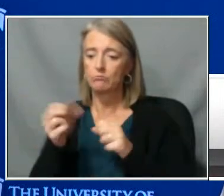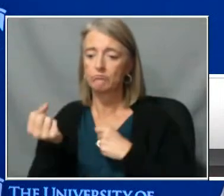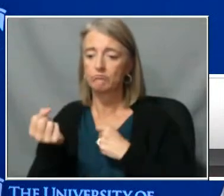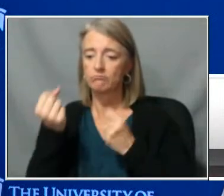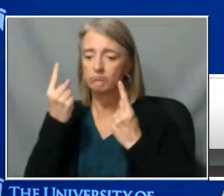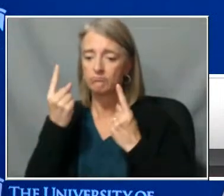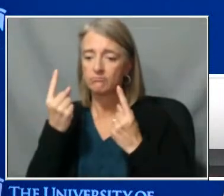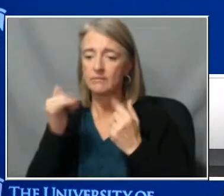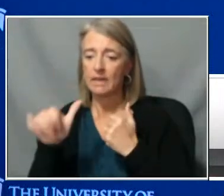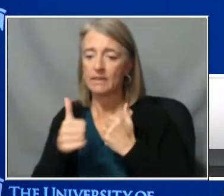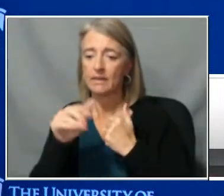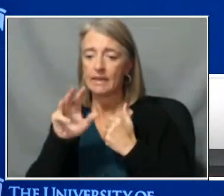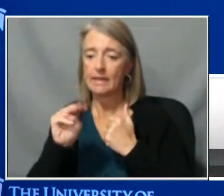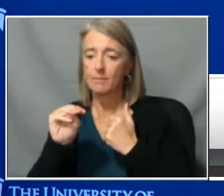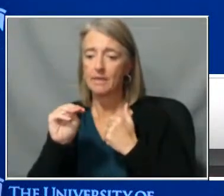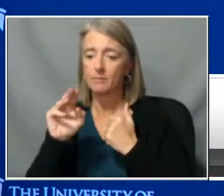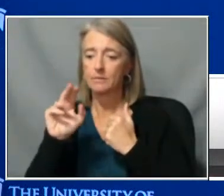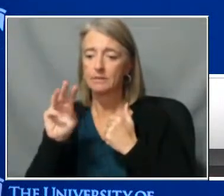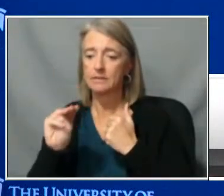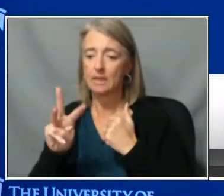another MMWR looking at